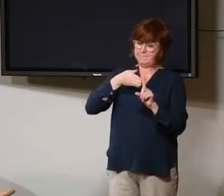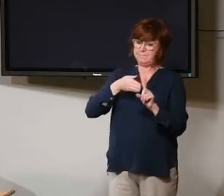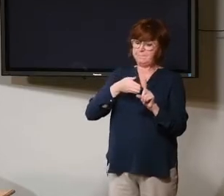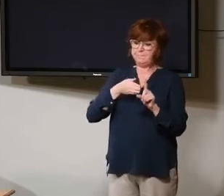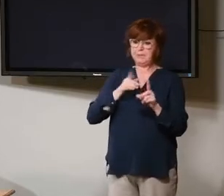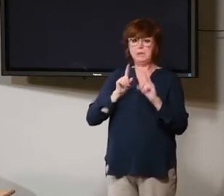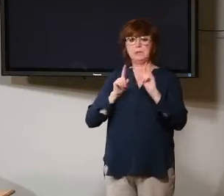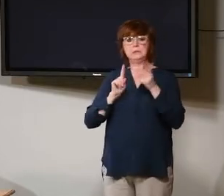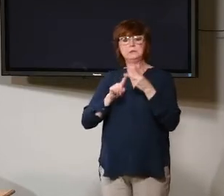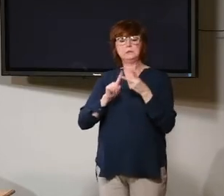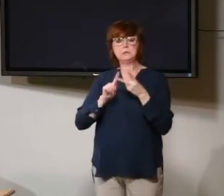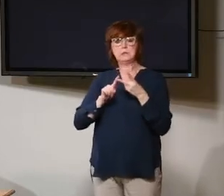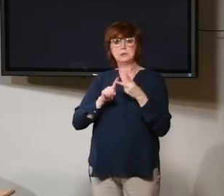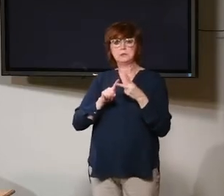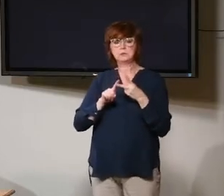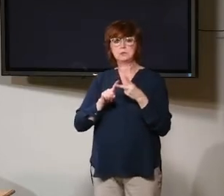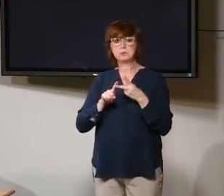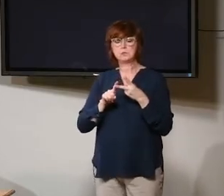the ventilators,